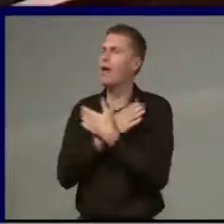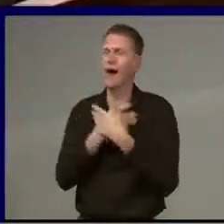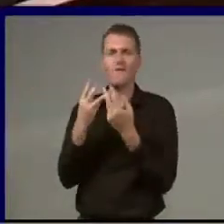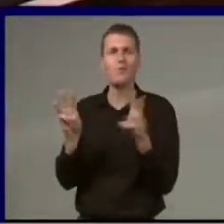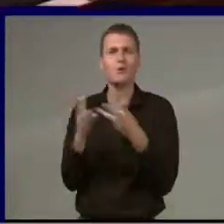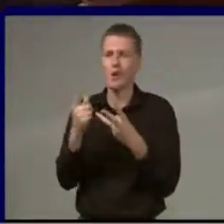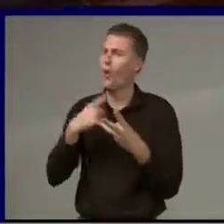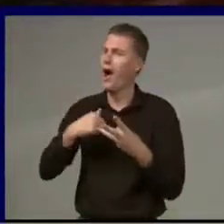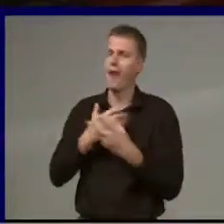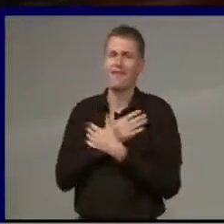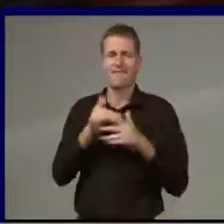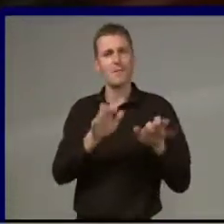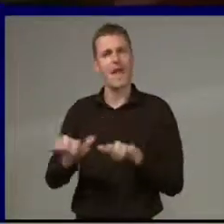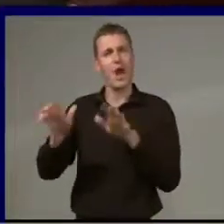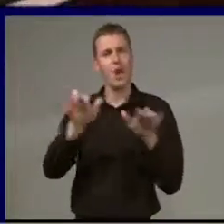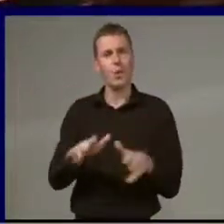piano.